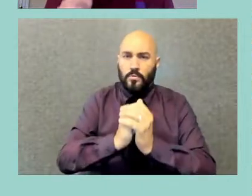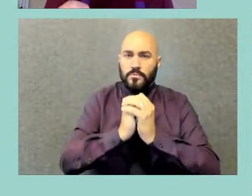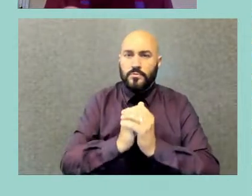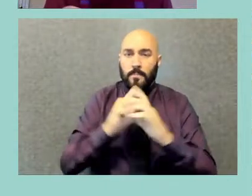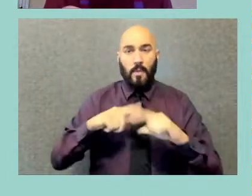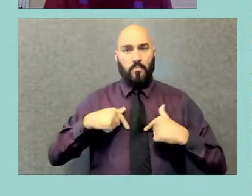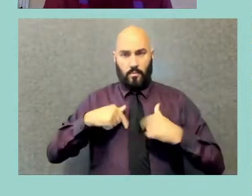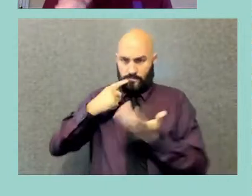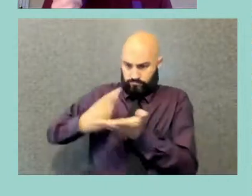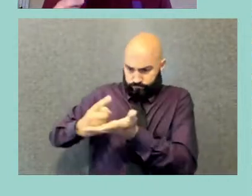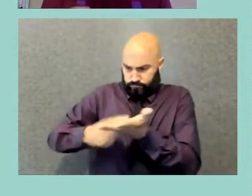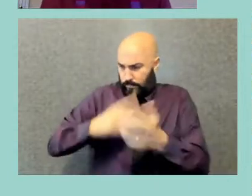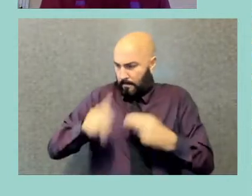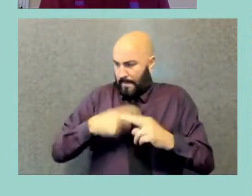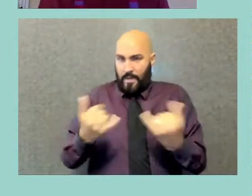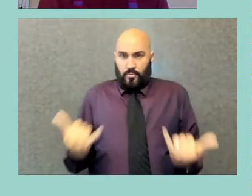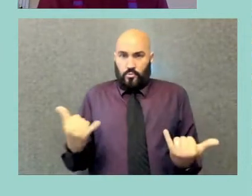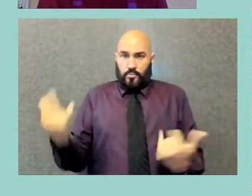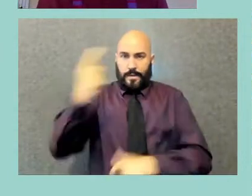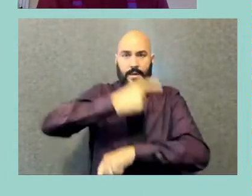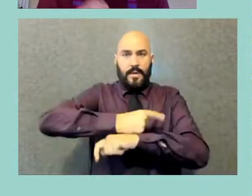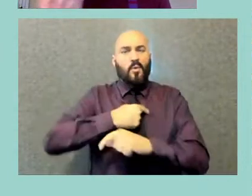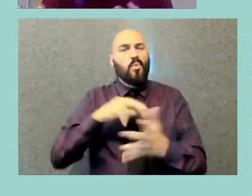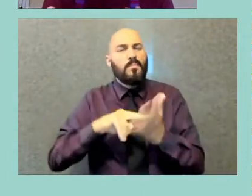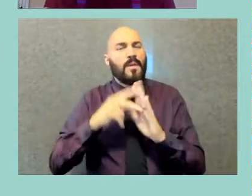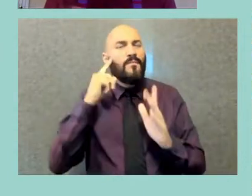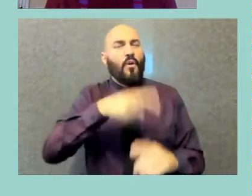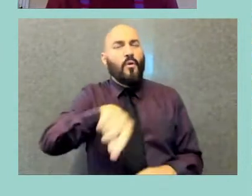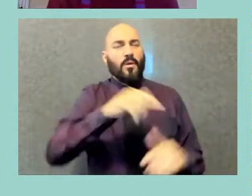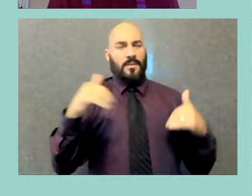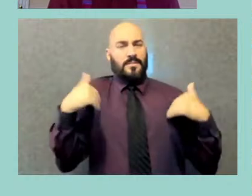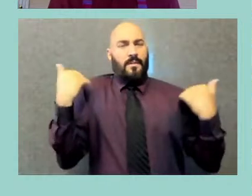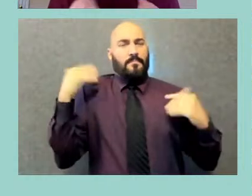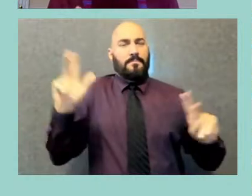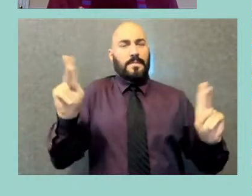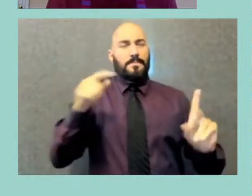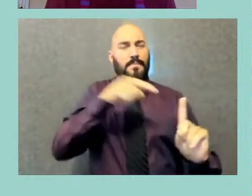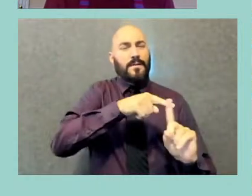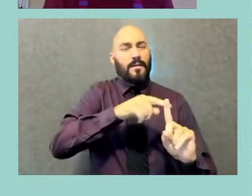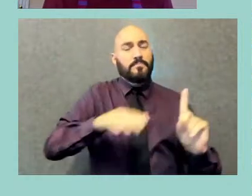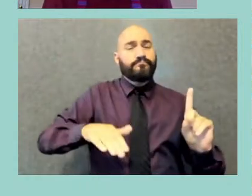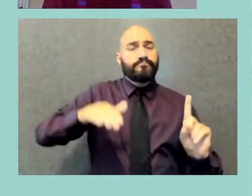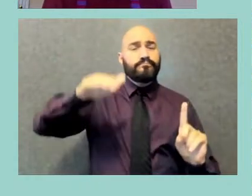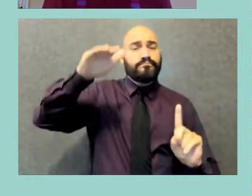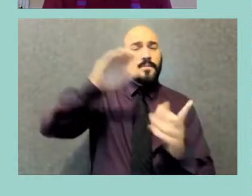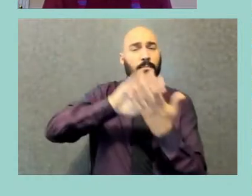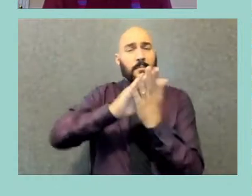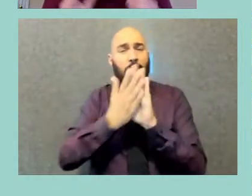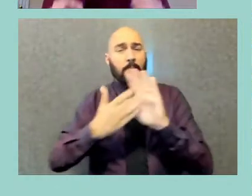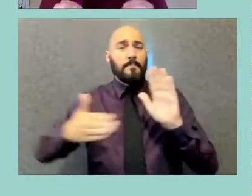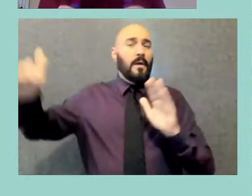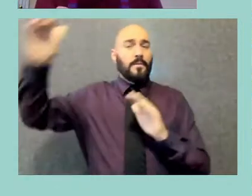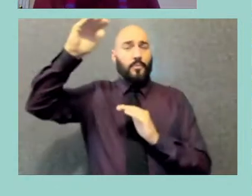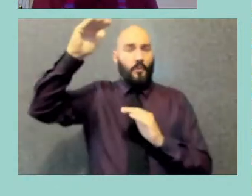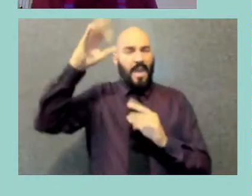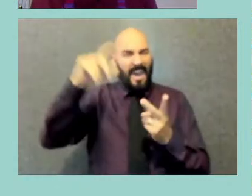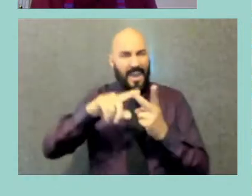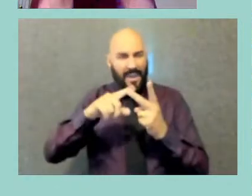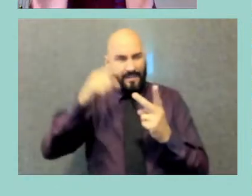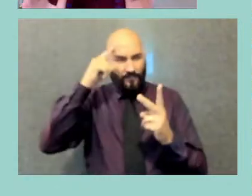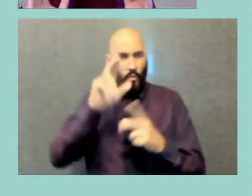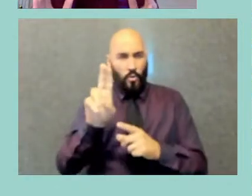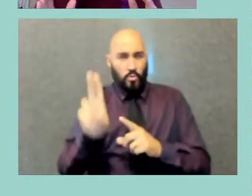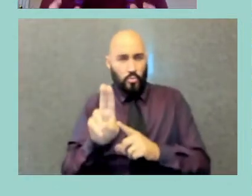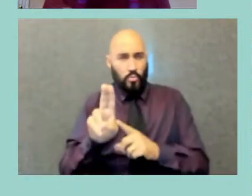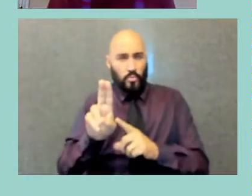it meant for bridging youth, and what it meant for Unitarian Universalism. And suddenly, there